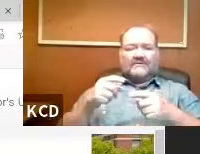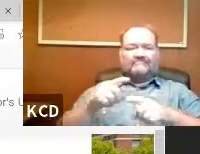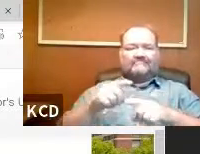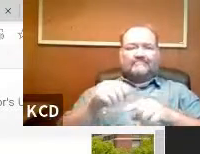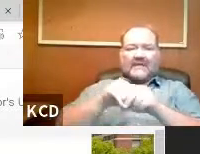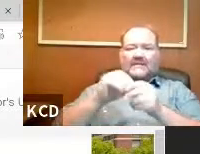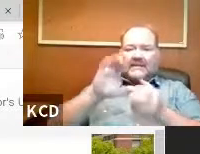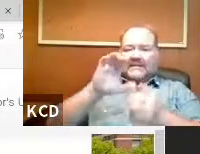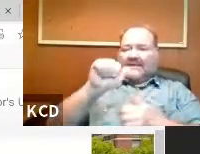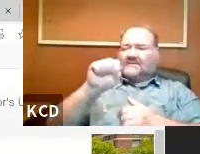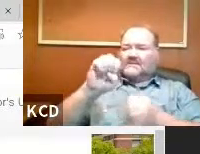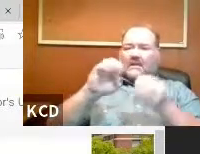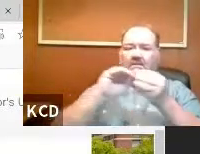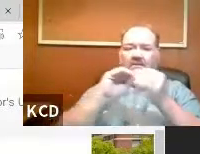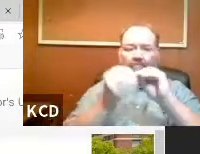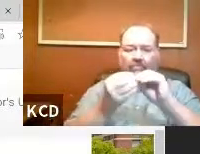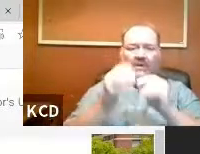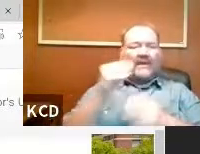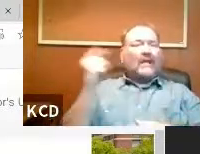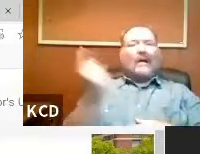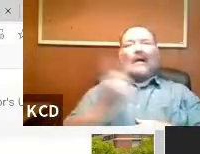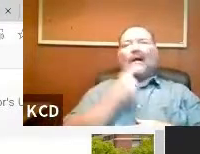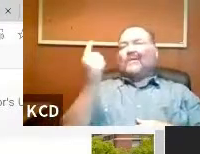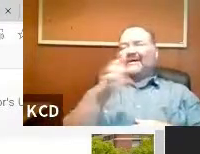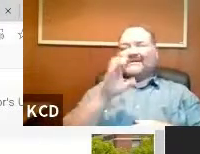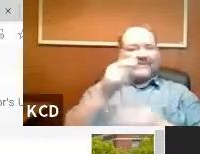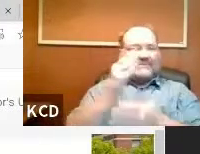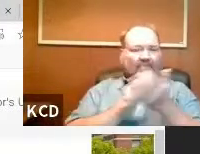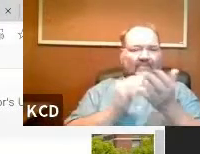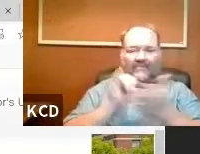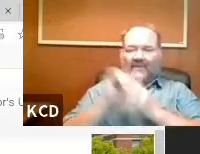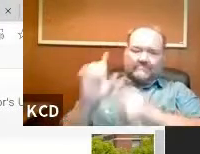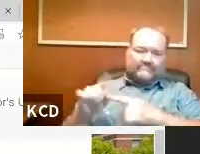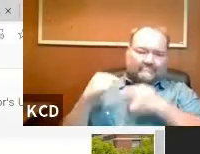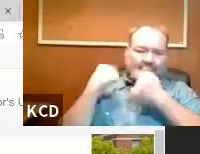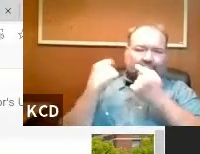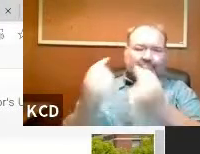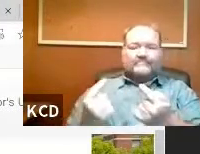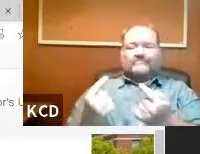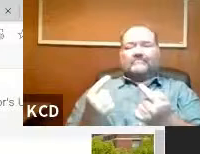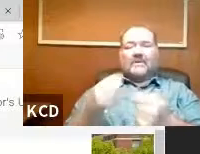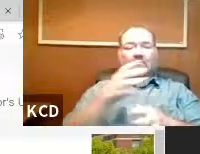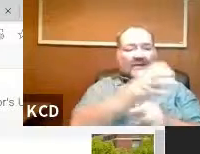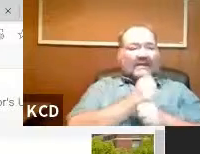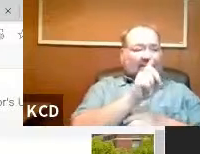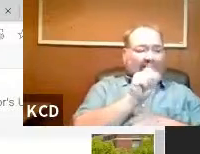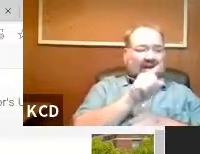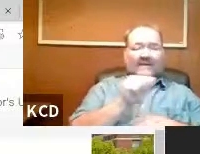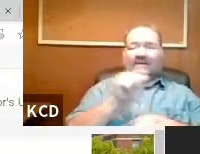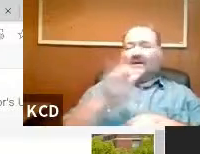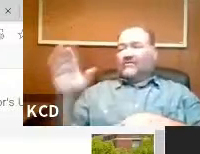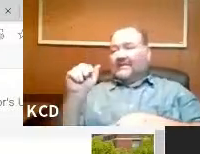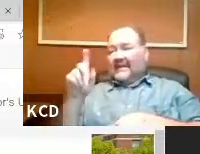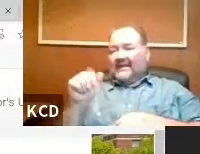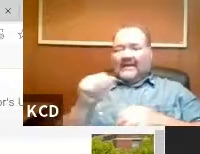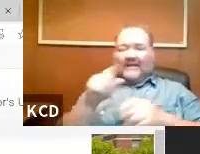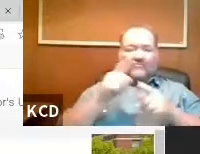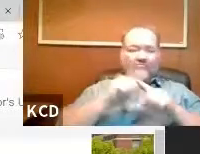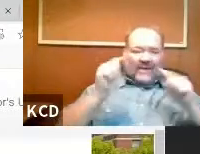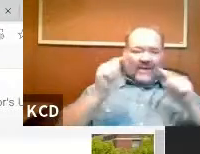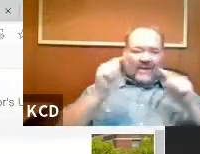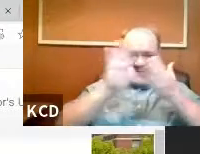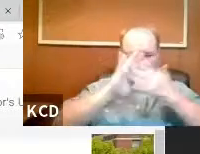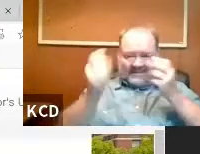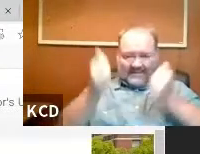numbers recently. And there's always been some of that, again, with when we get our data versus they do, and cleaning things out and all of